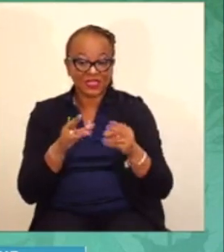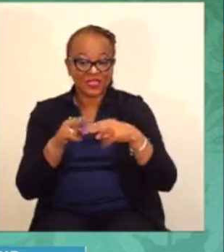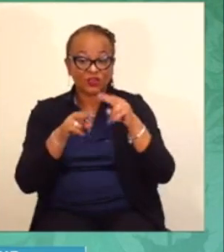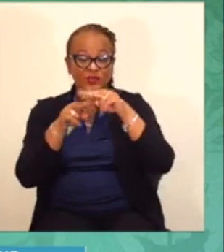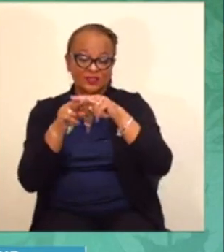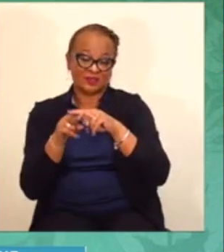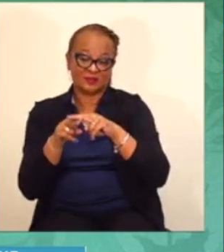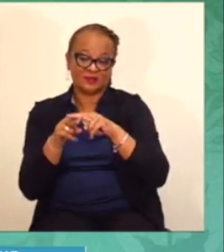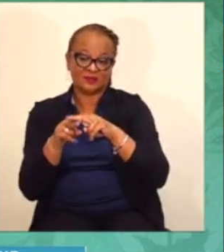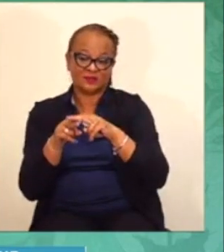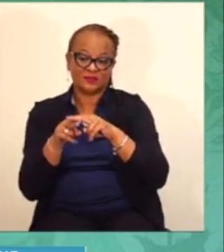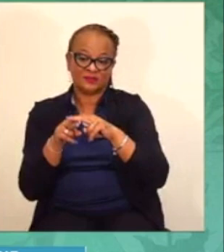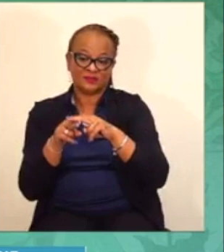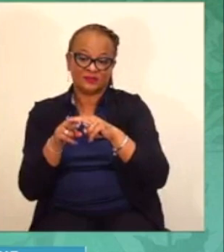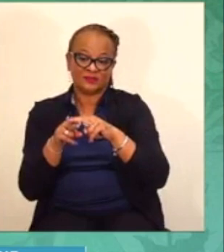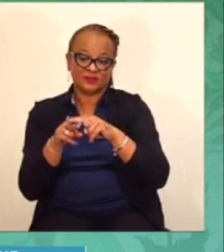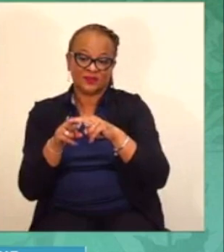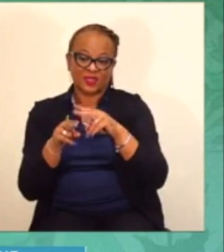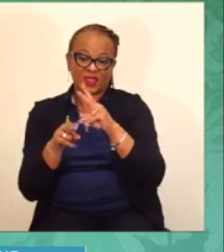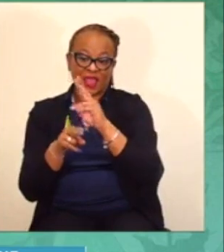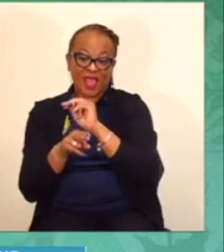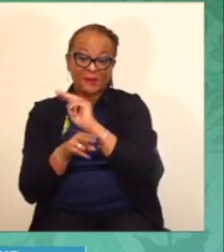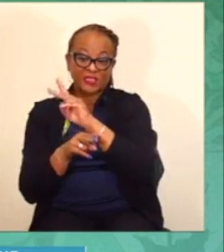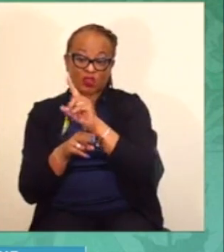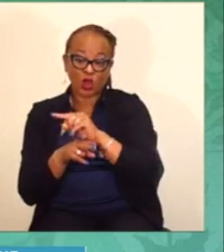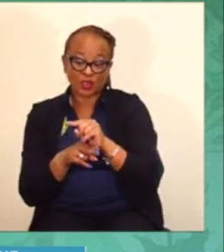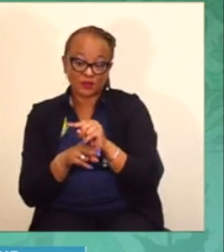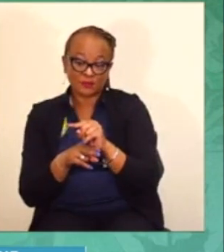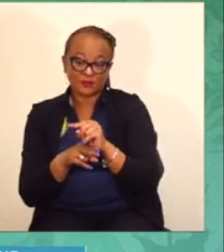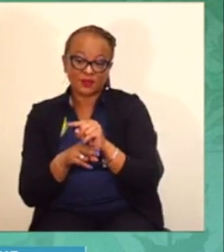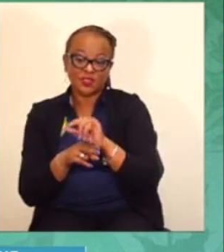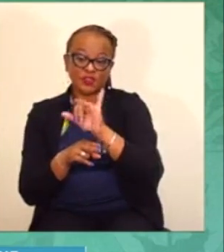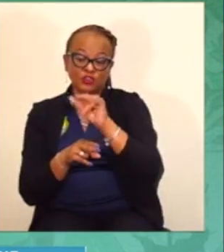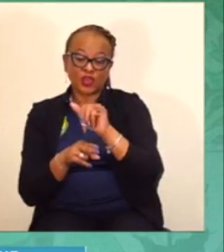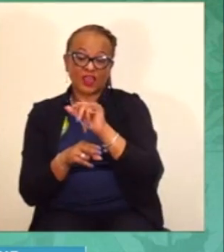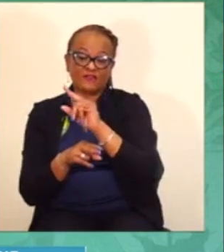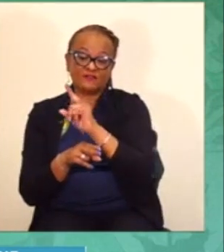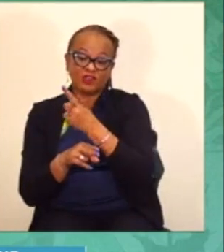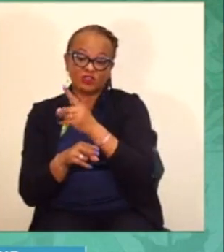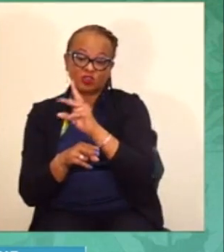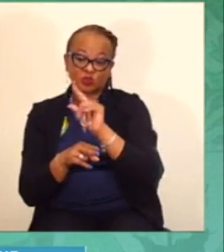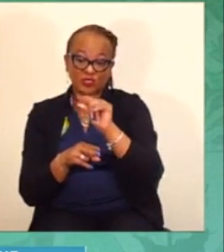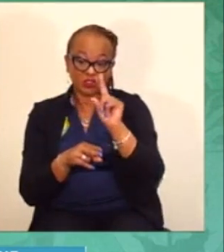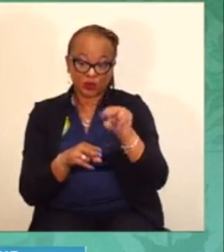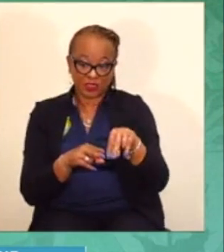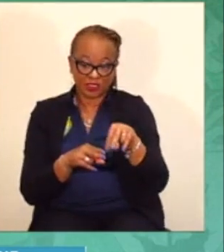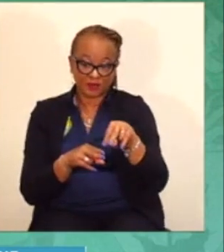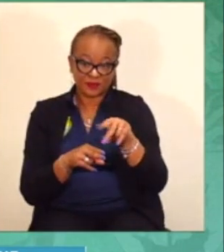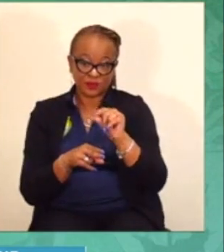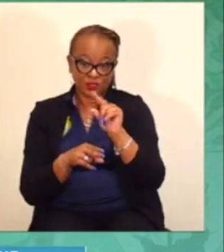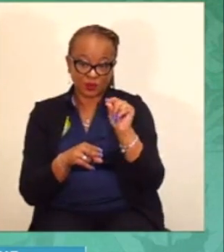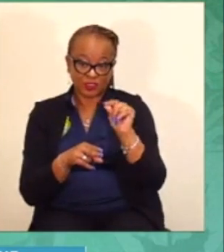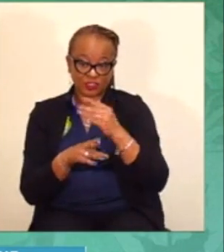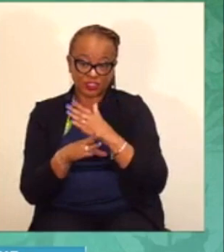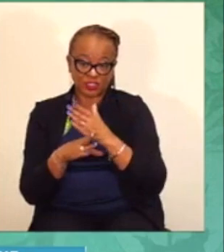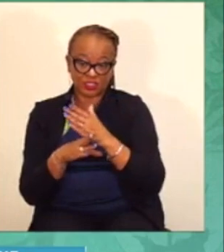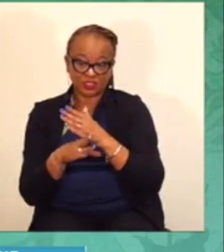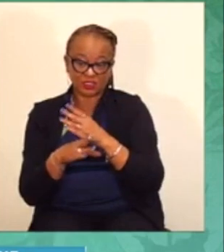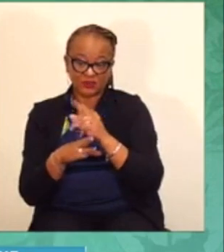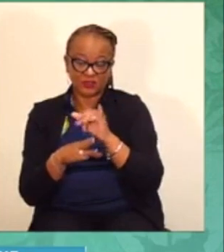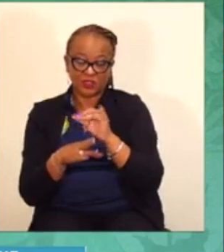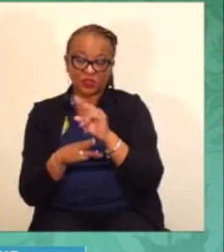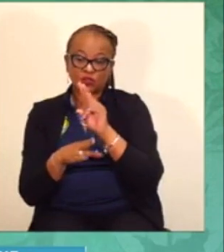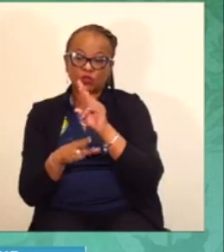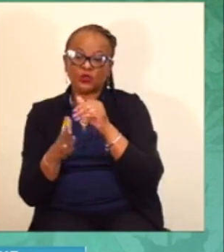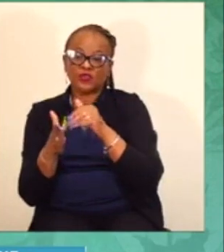Another noteworthy company is Amazon. On July 1st, 2020, Amazon shares were valued at